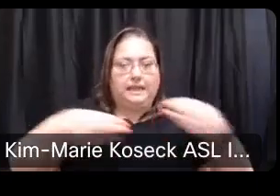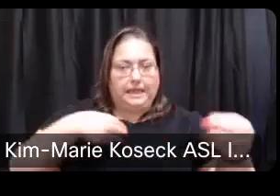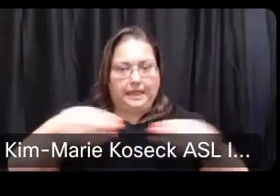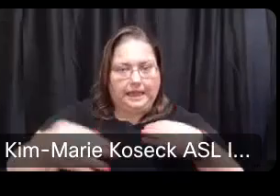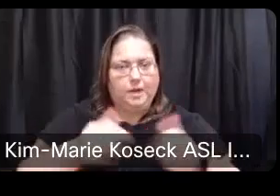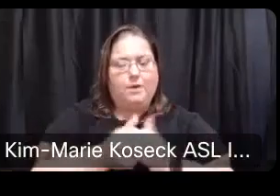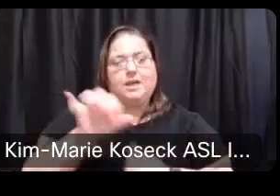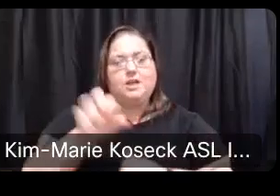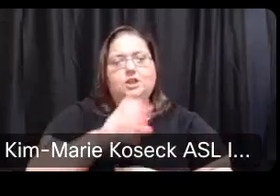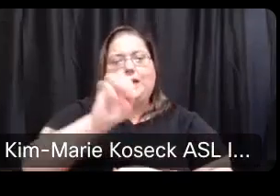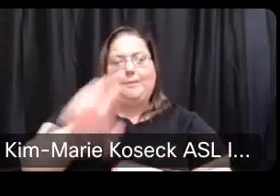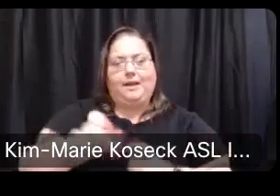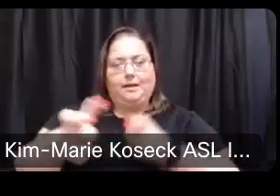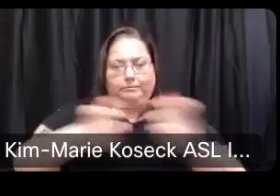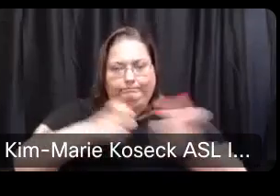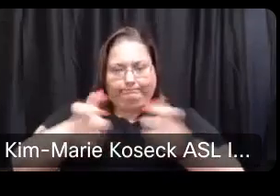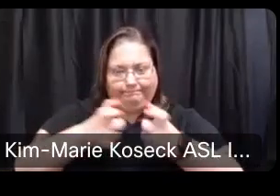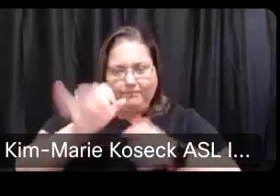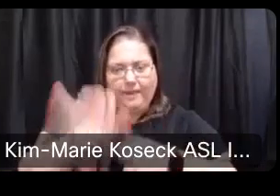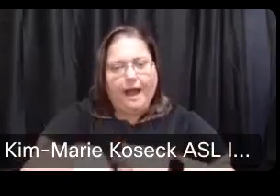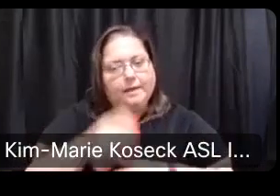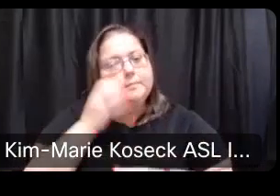helm. Next slide, please.